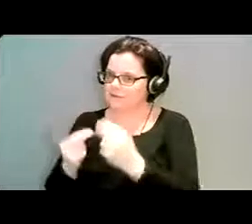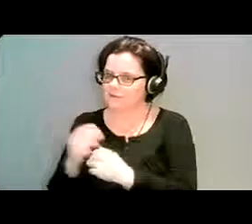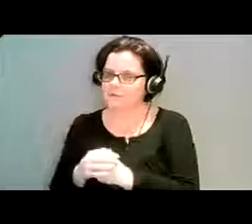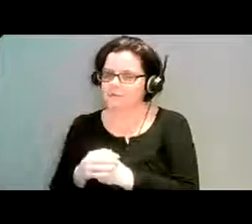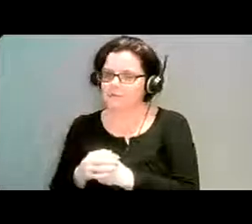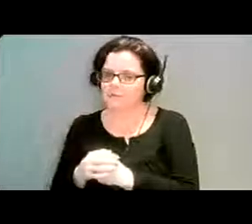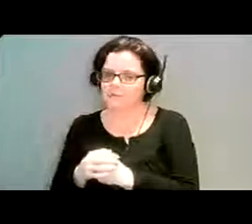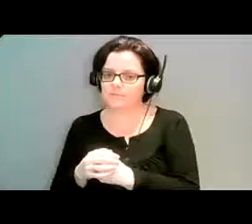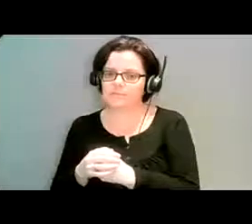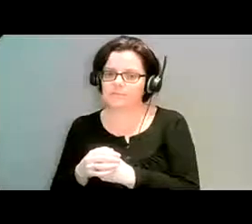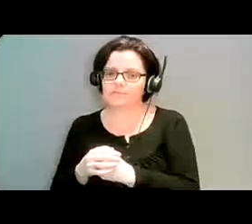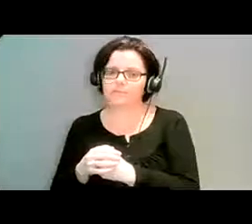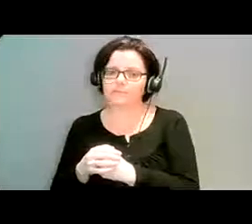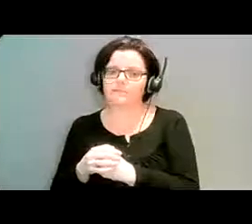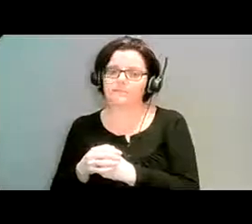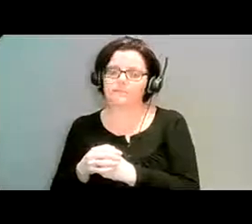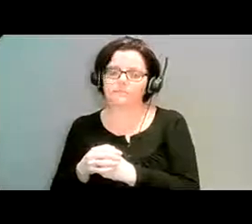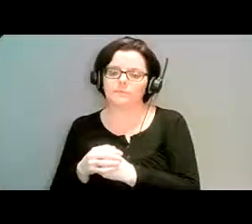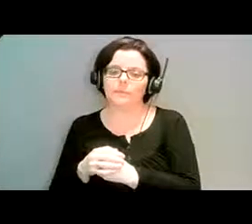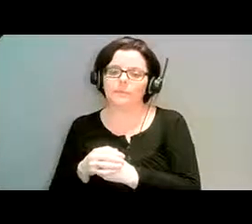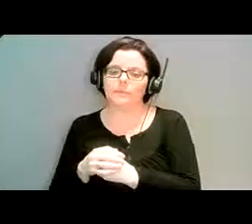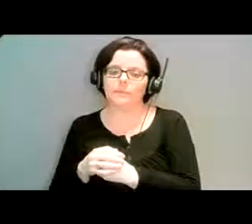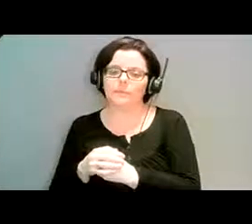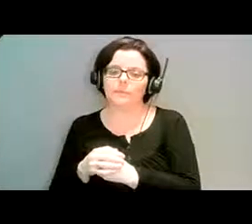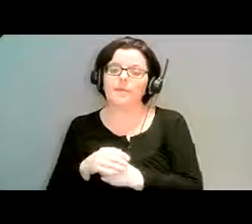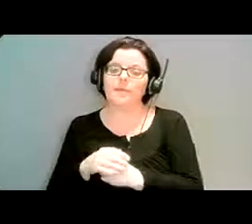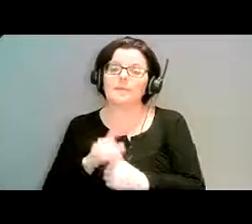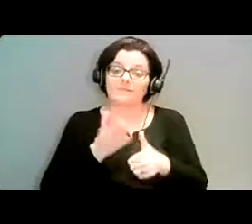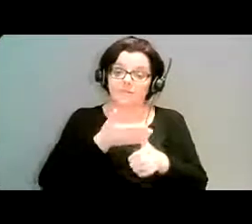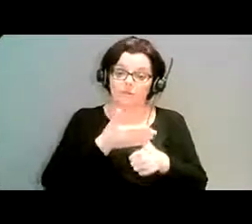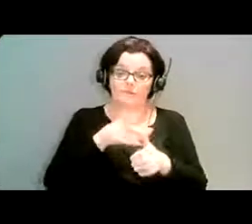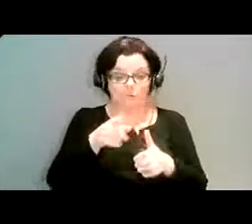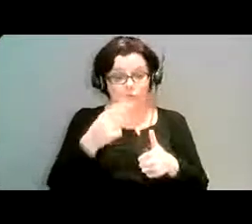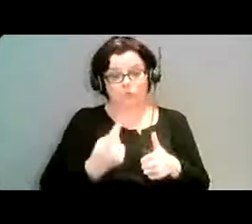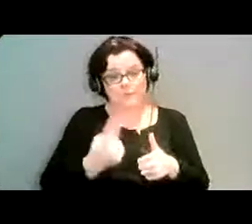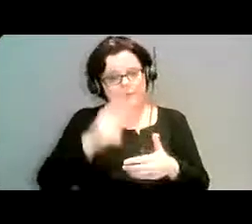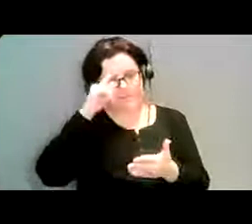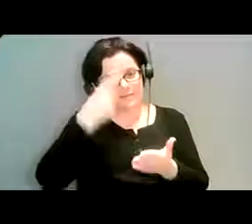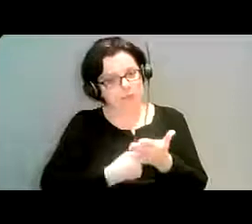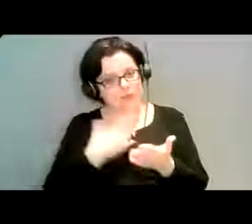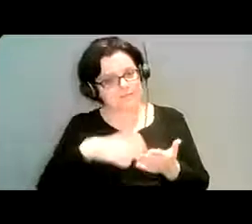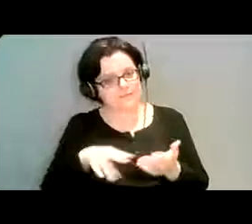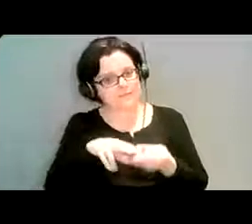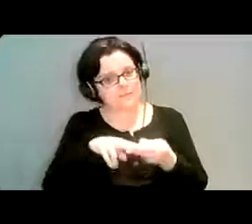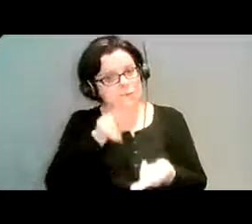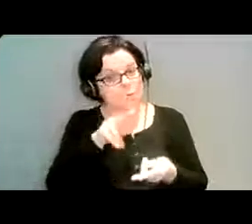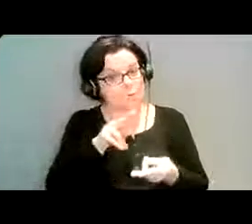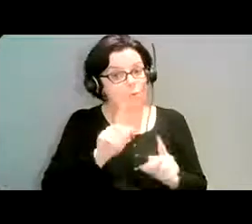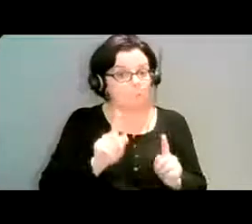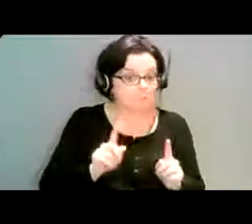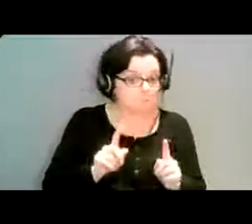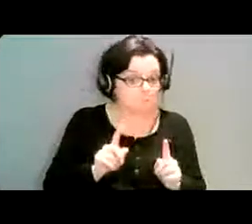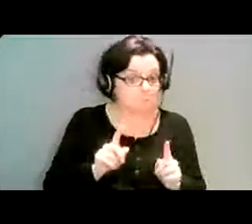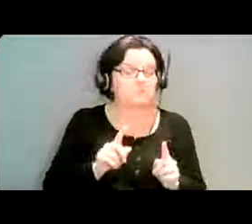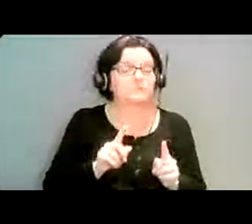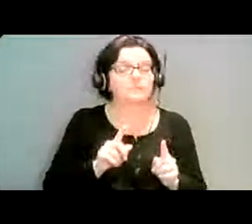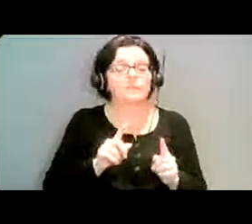but I think, yeah, first of all, you need to decide whether you need more, and then probably kind of